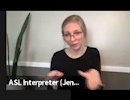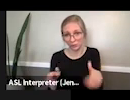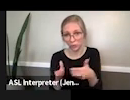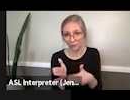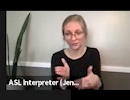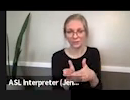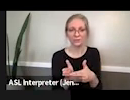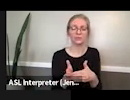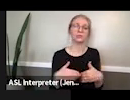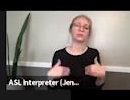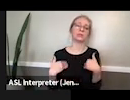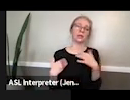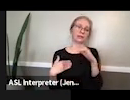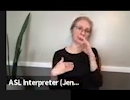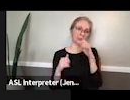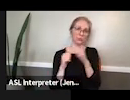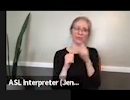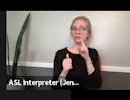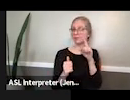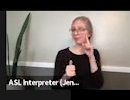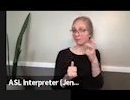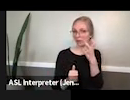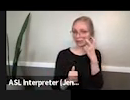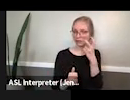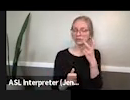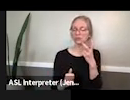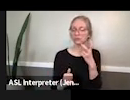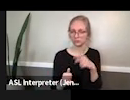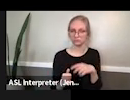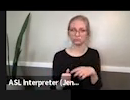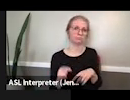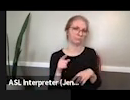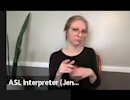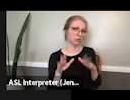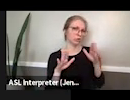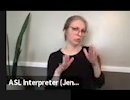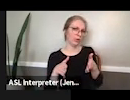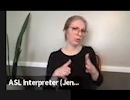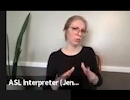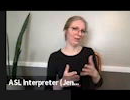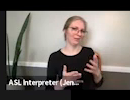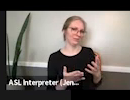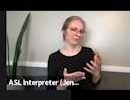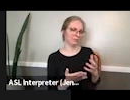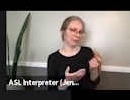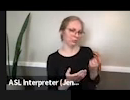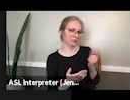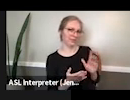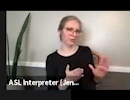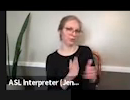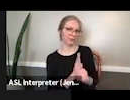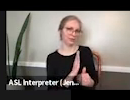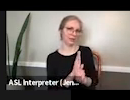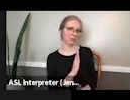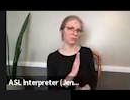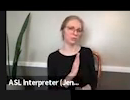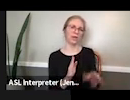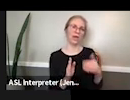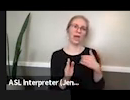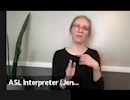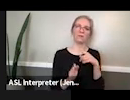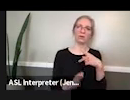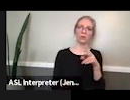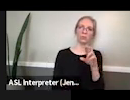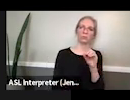with deafblindness, it's a great way to get a handle on their skills. You get a profile like this, and you